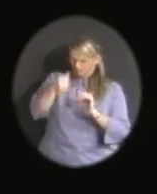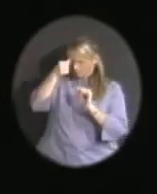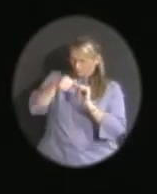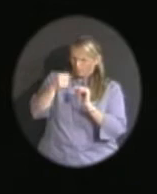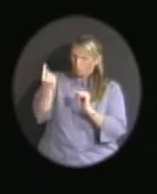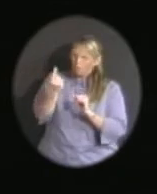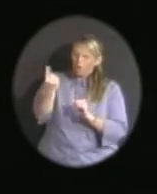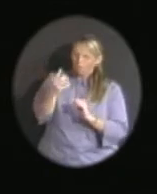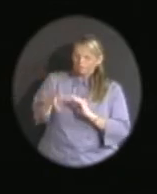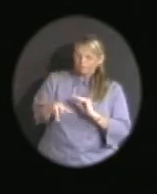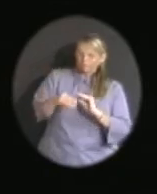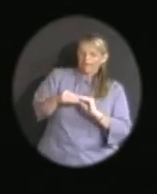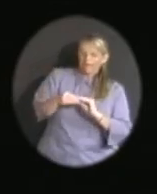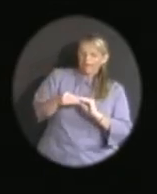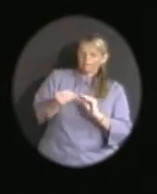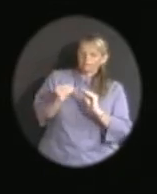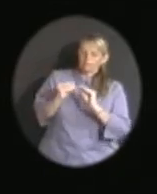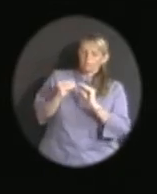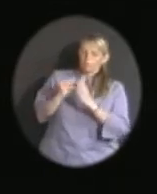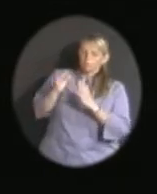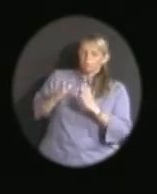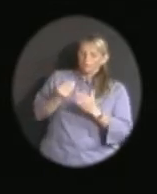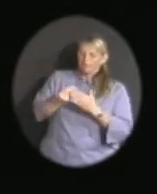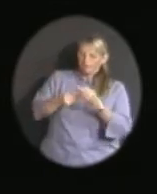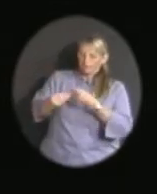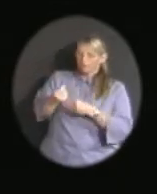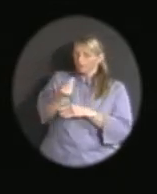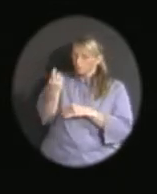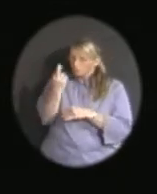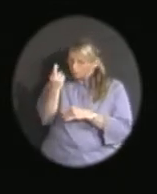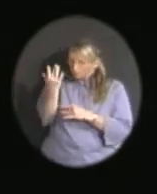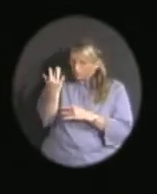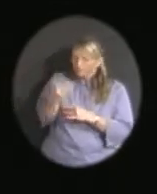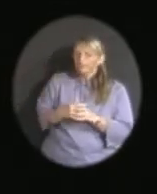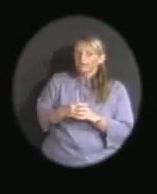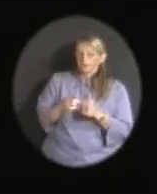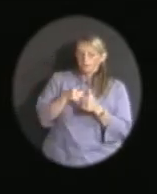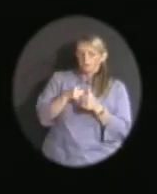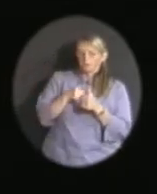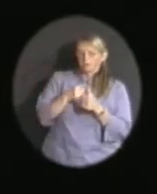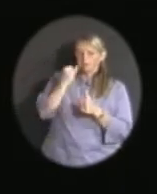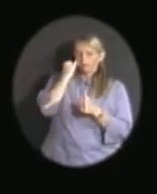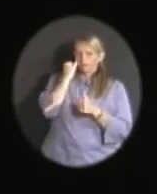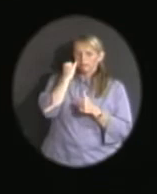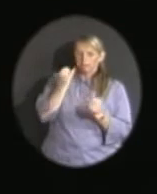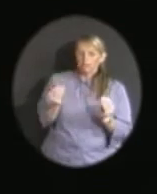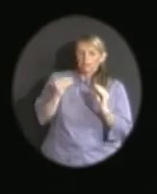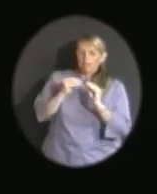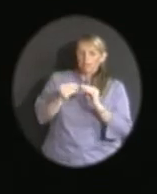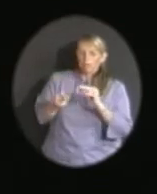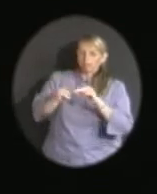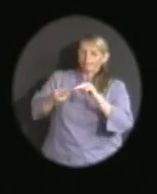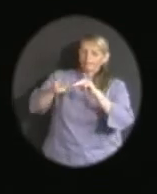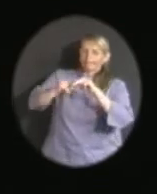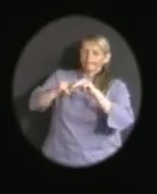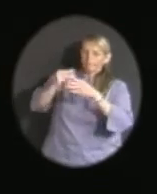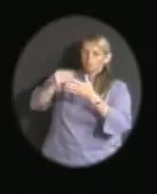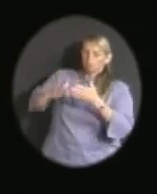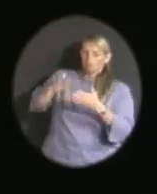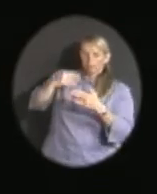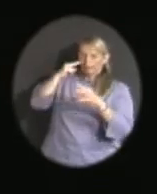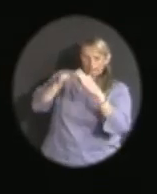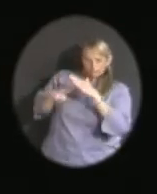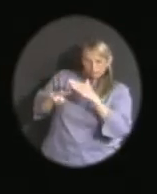for a couple of reasons. One reason is in case we have additional growth that we didn't foresee,